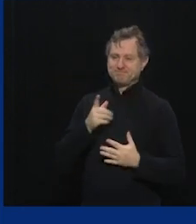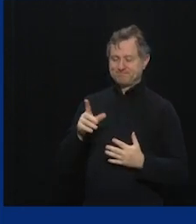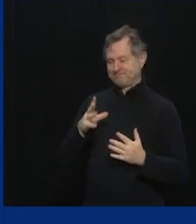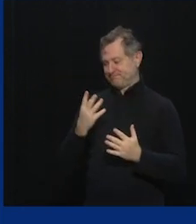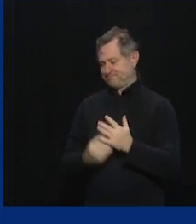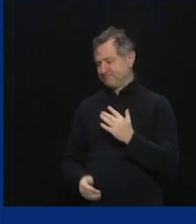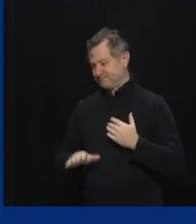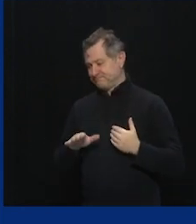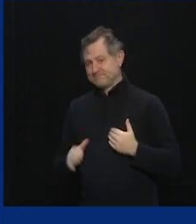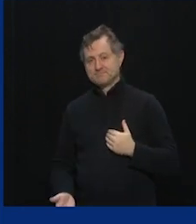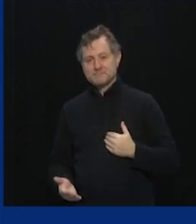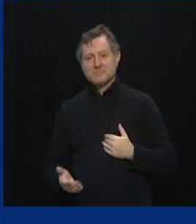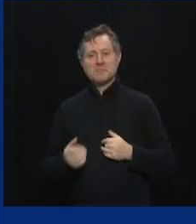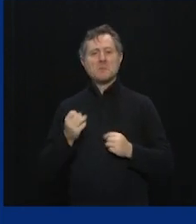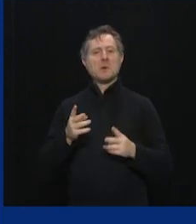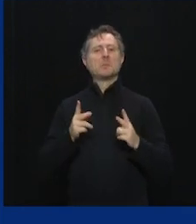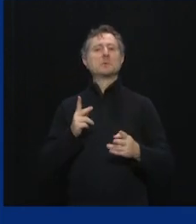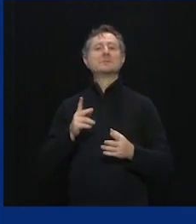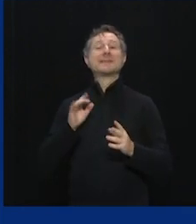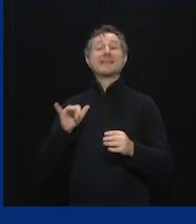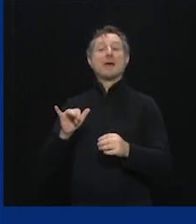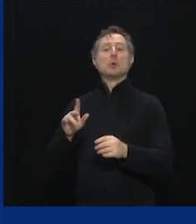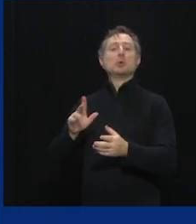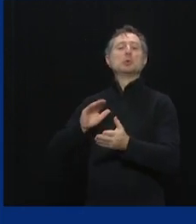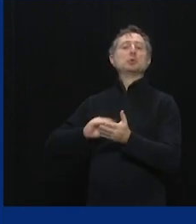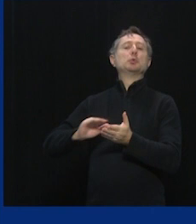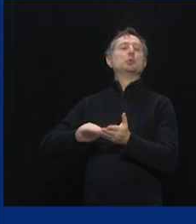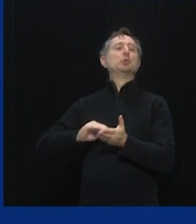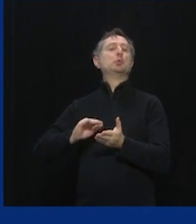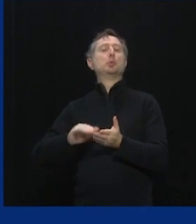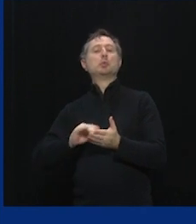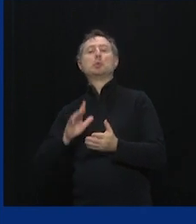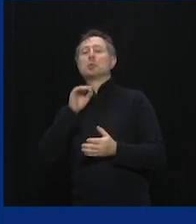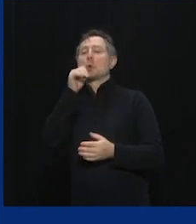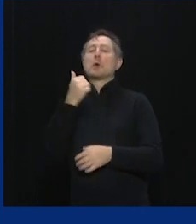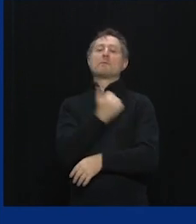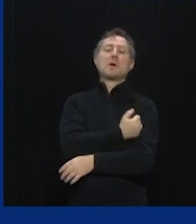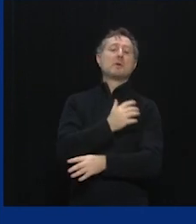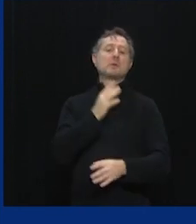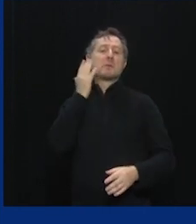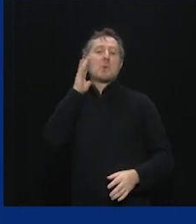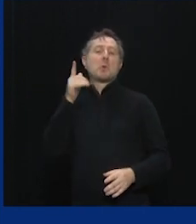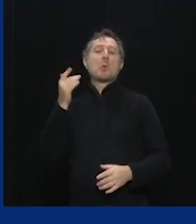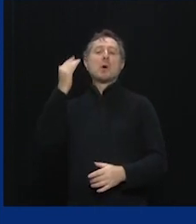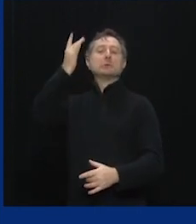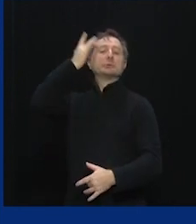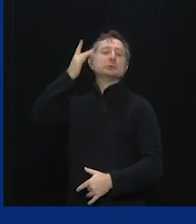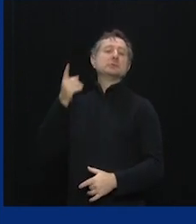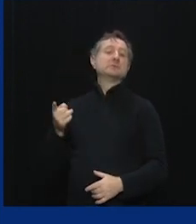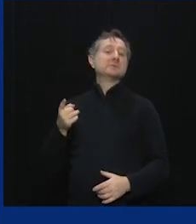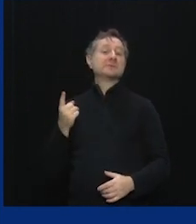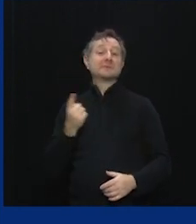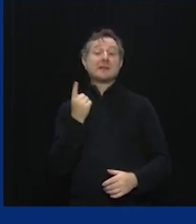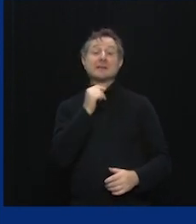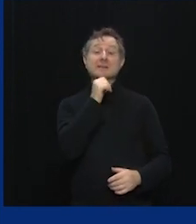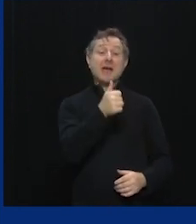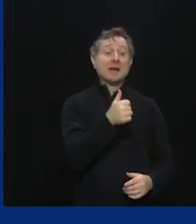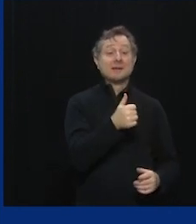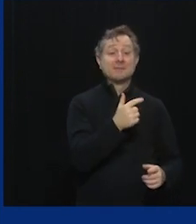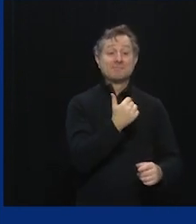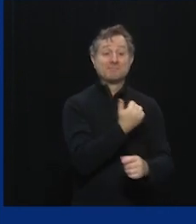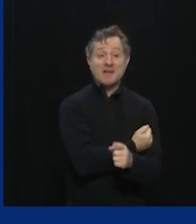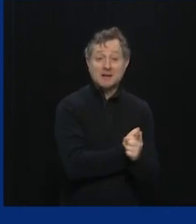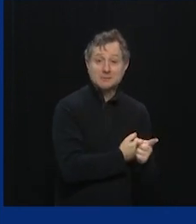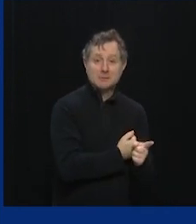is a reason not to get vaccinated, because listen to this. How did he get sick in the first place? Someone who wasn't vaccinated gave him the